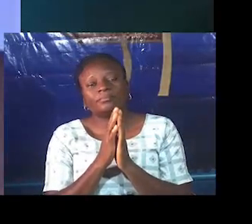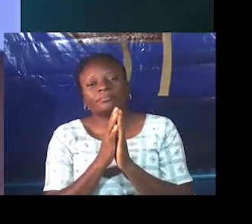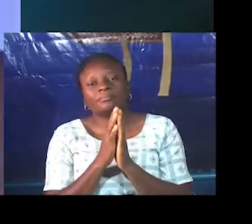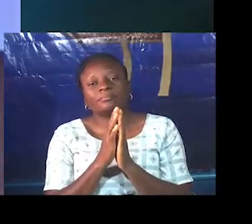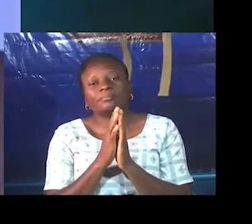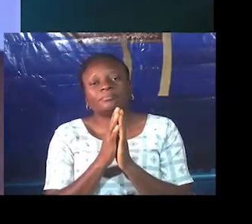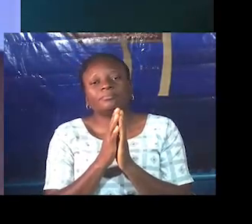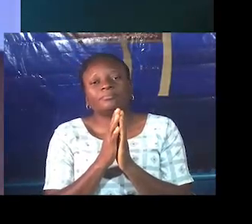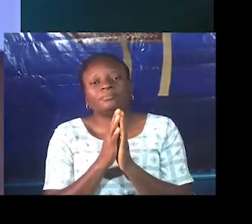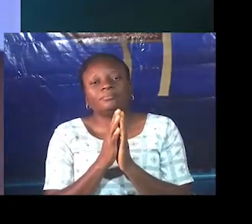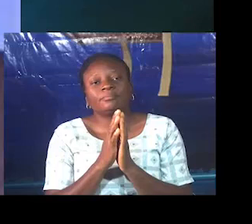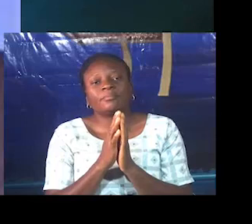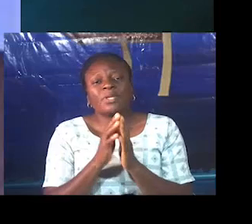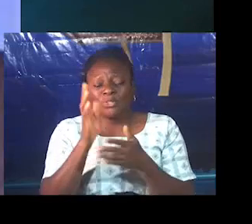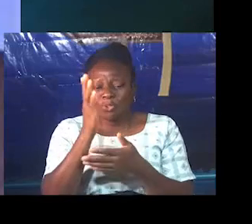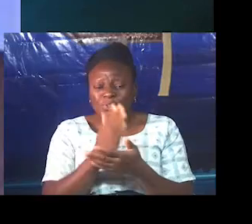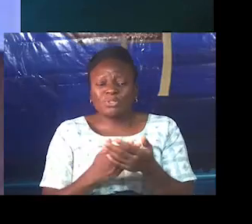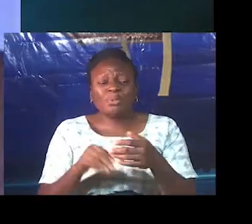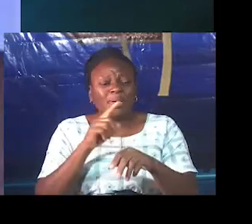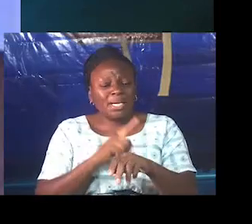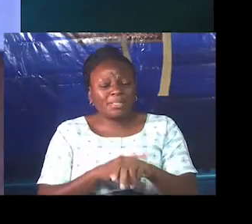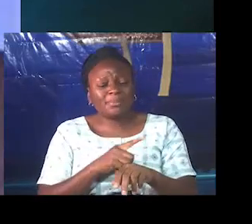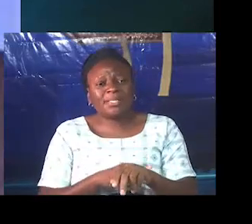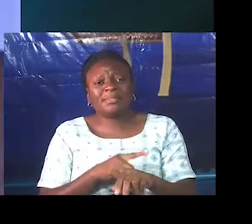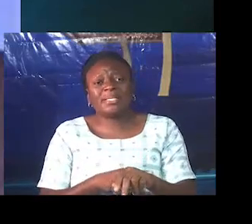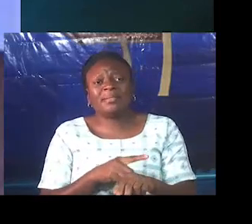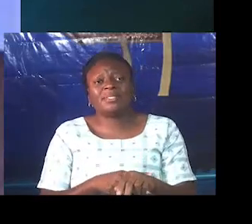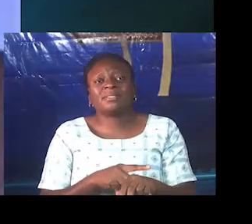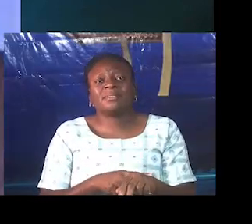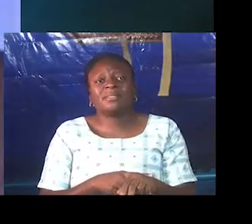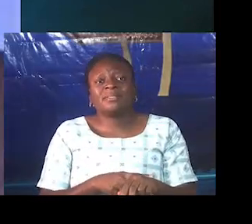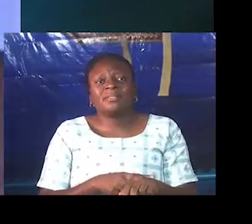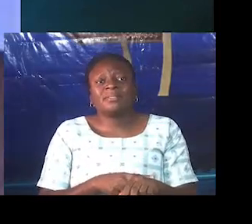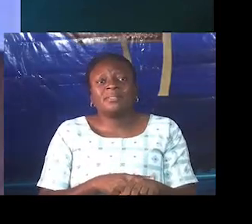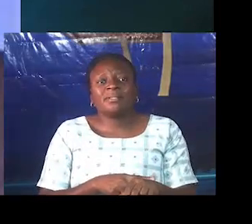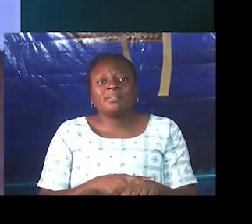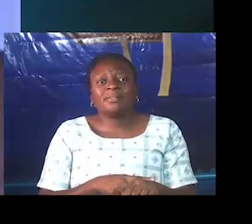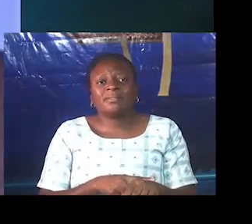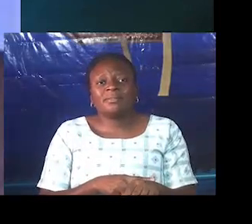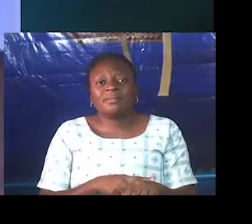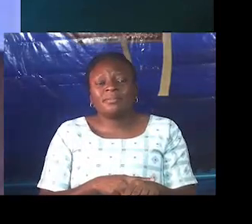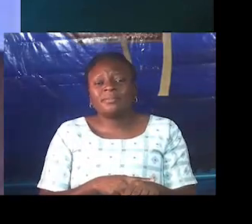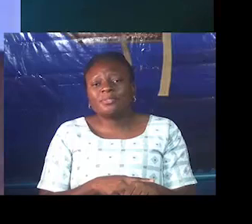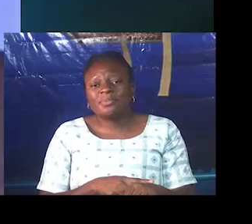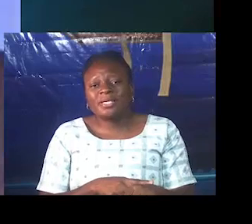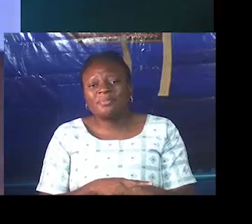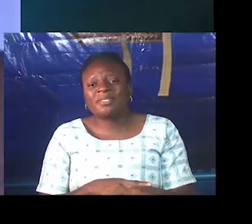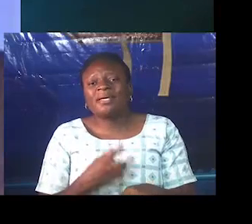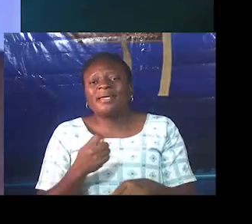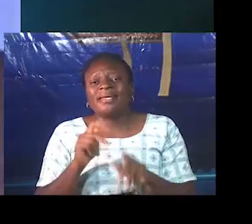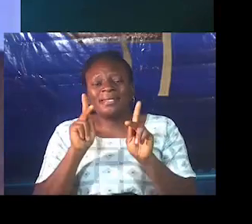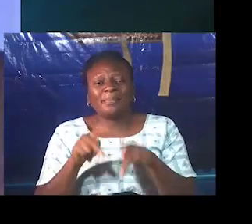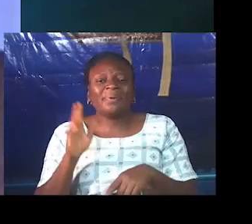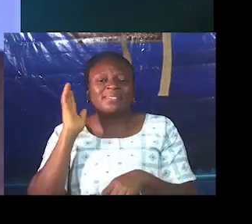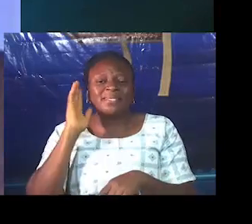own life she does something that you are not excited, and your love shifts. And that's why, you know, it vibrates, it goes up and down